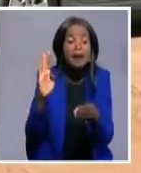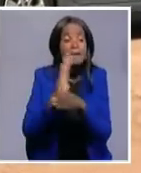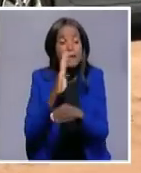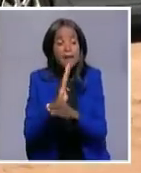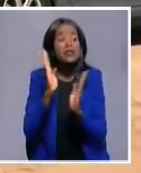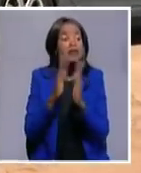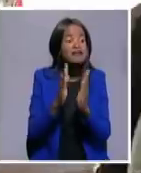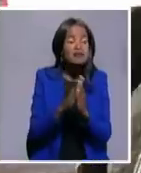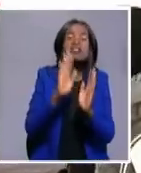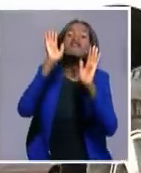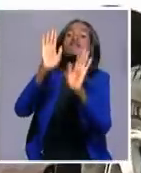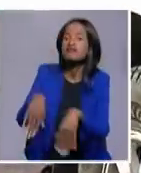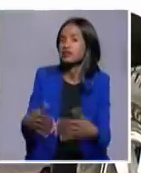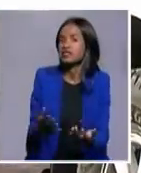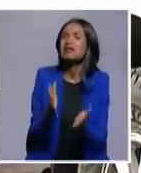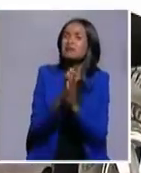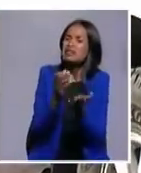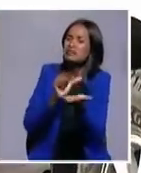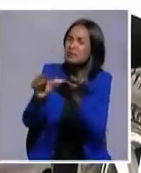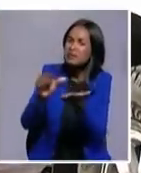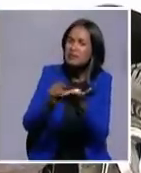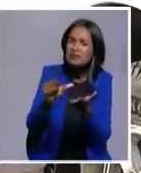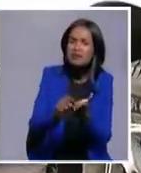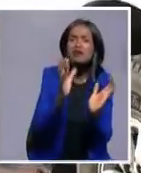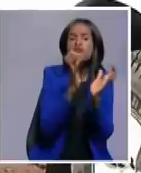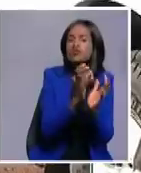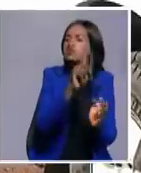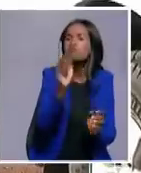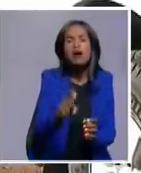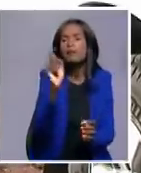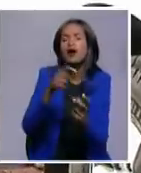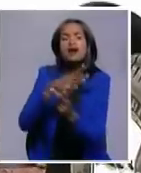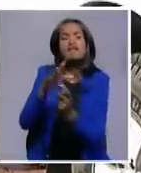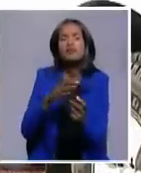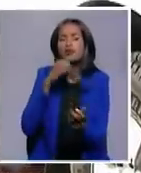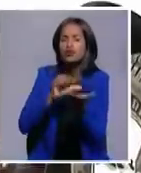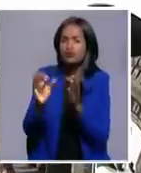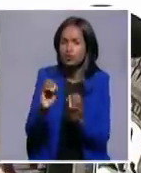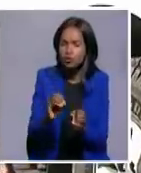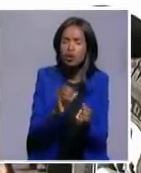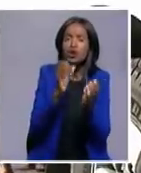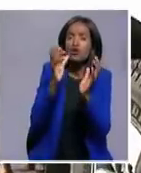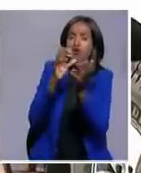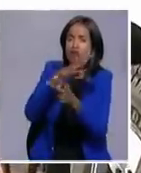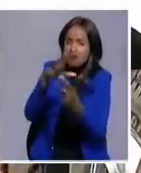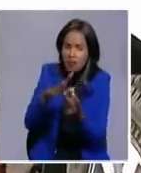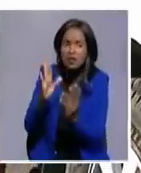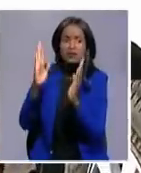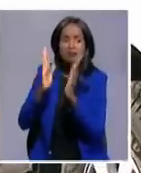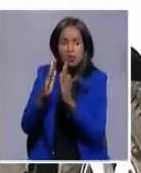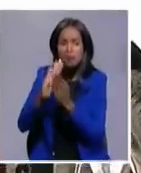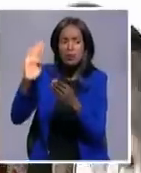the household, pay their water bills, and then pay Namwater to enable it to keep on supplying the